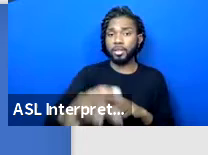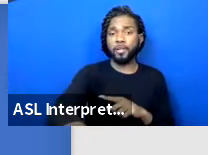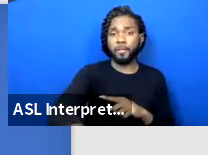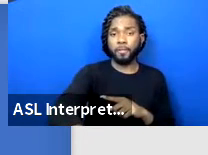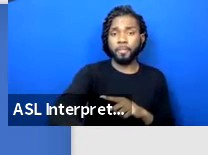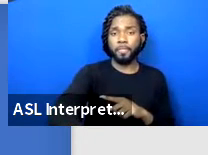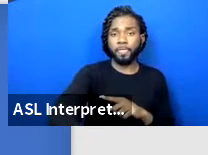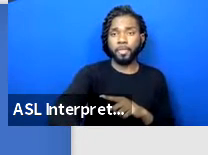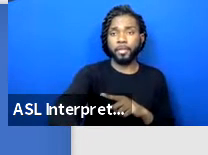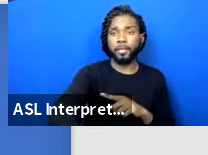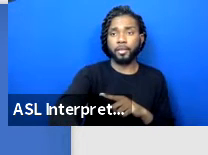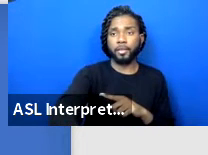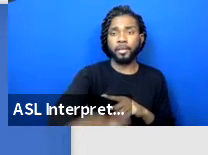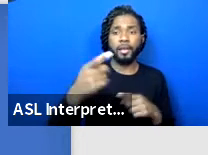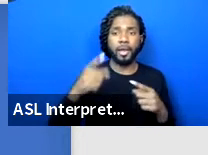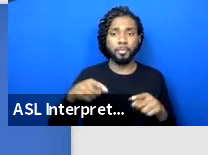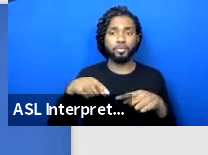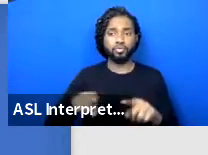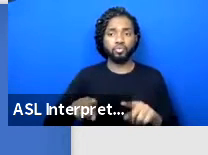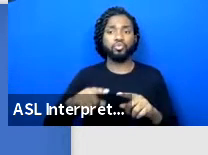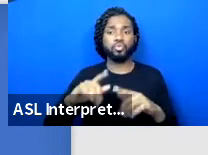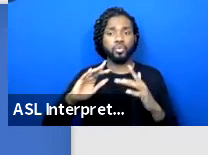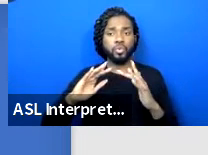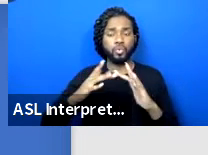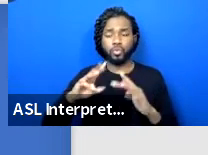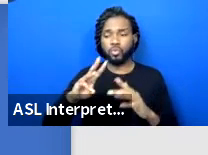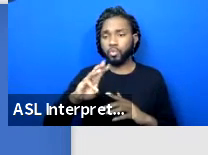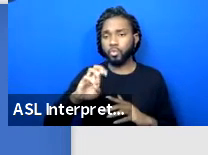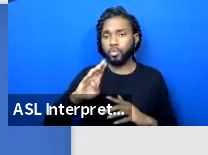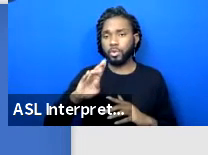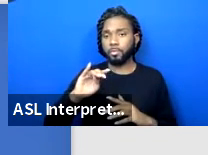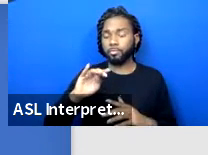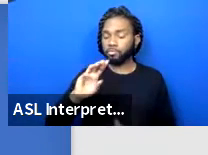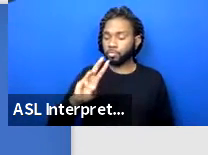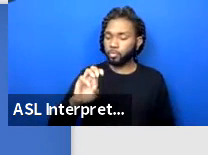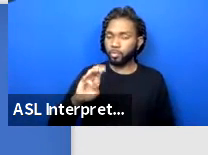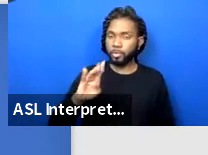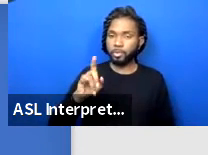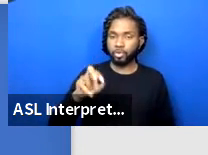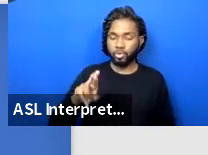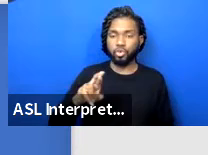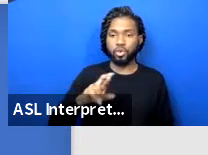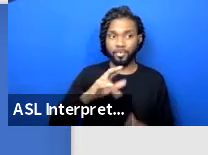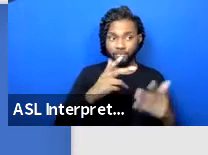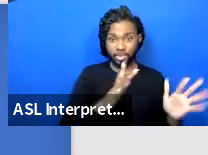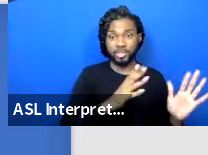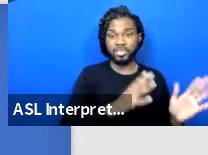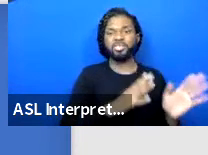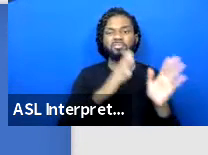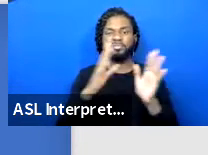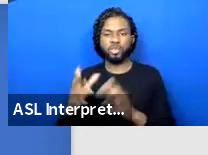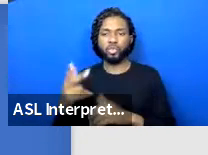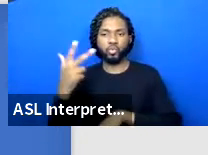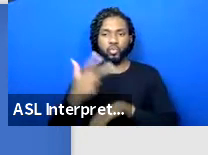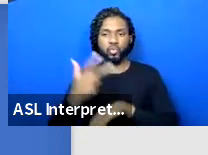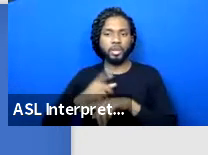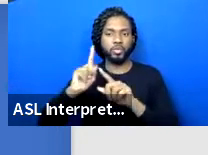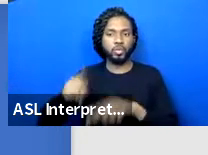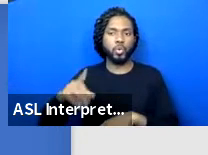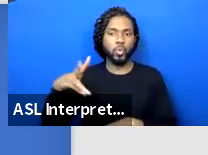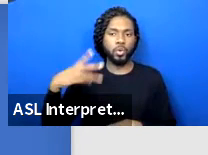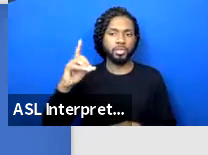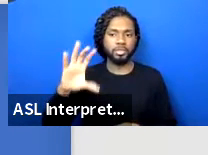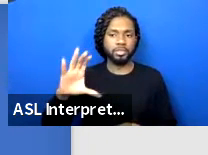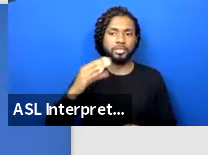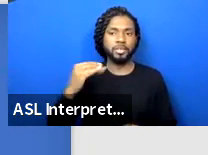is done via webinars and it's virtual, then we spend 3 days in Washington, DC, where we actually visit